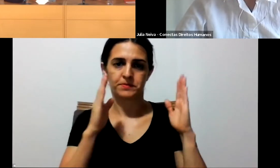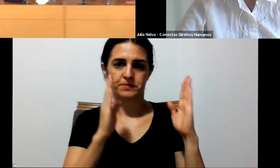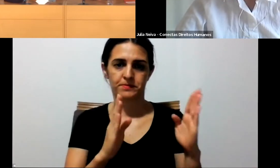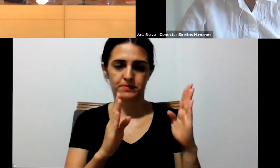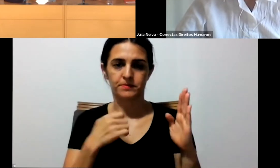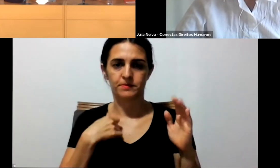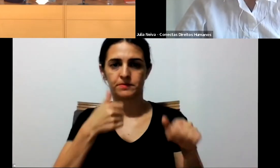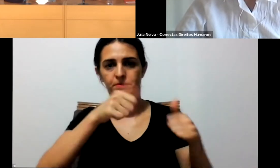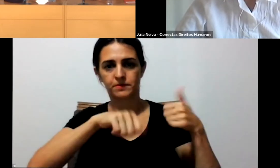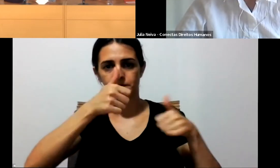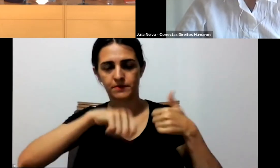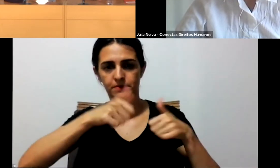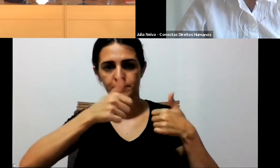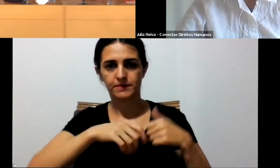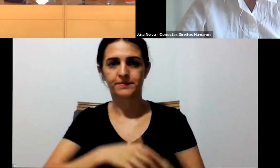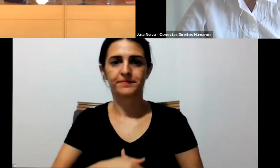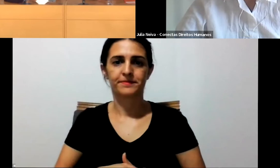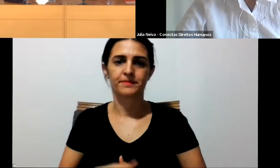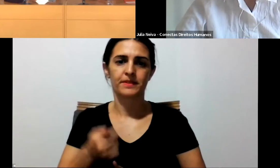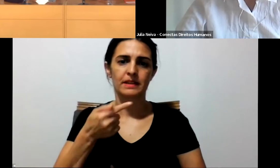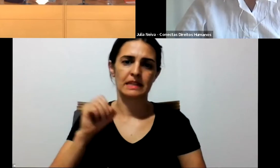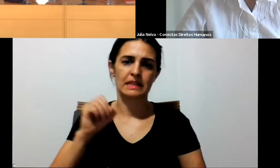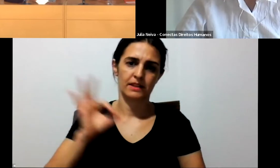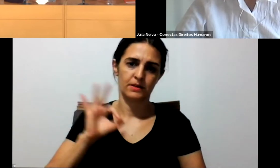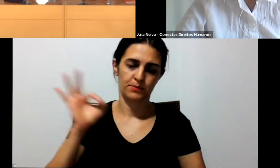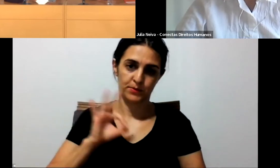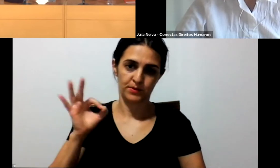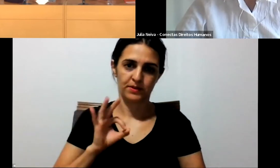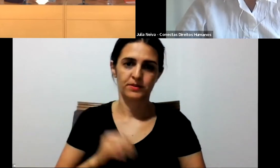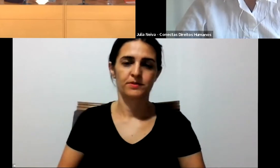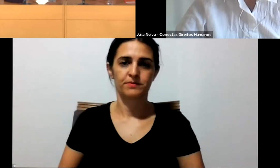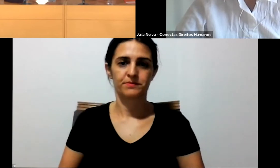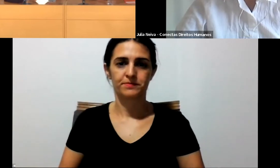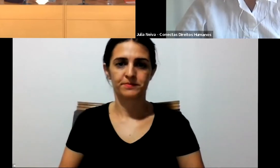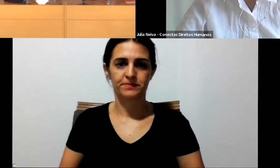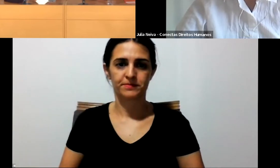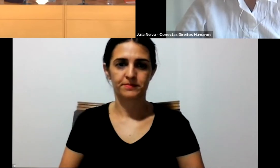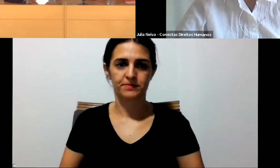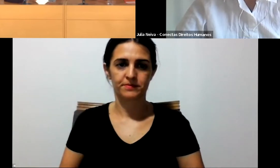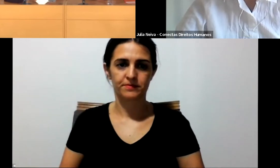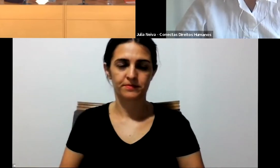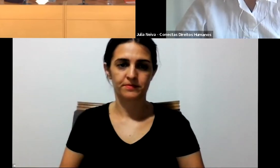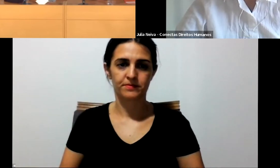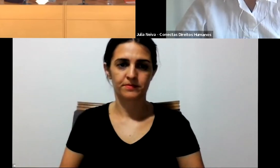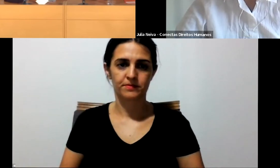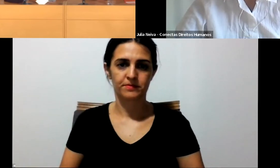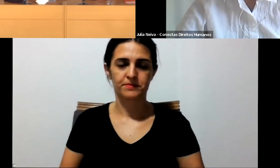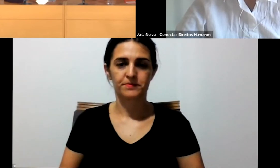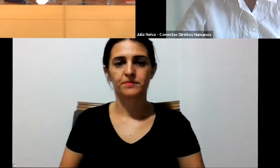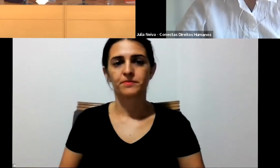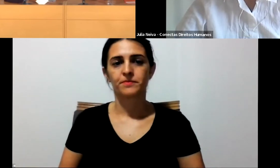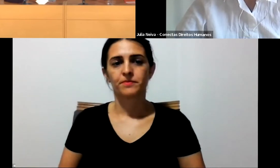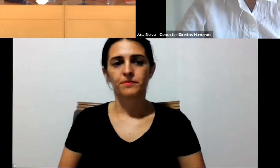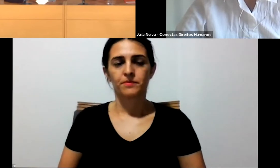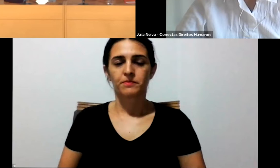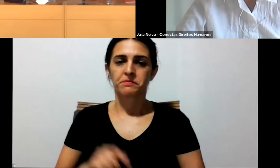thing is we say that we fulfill, another thing is the members say we fulfill. There's a difference of appreciation there. I mean, already in the first